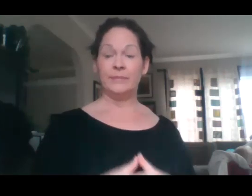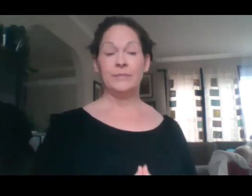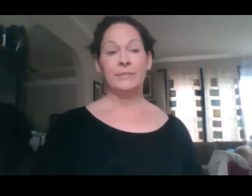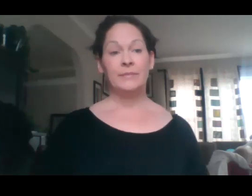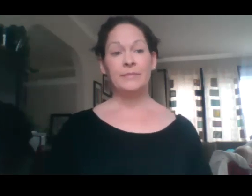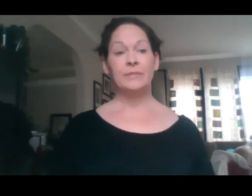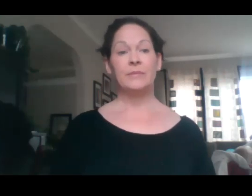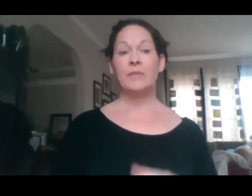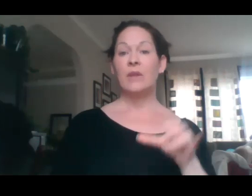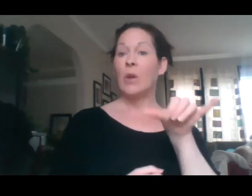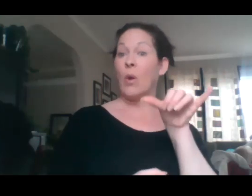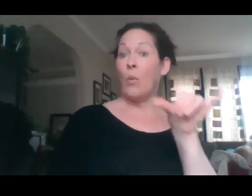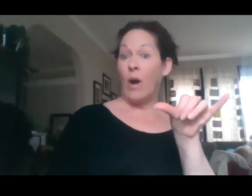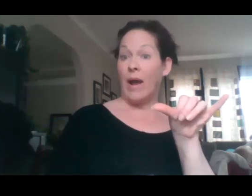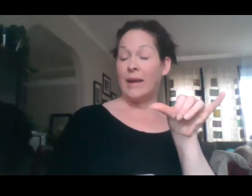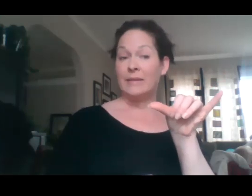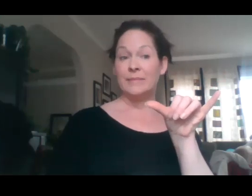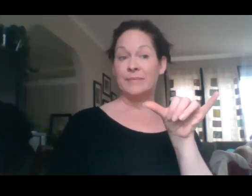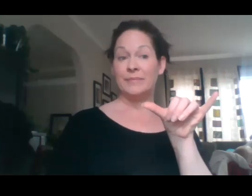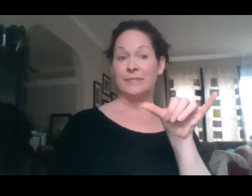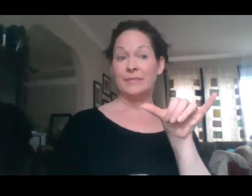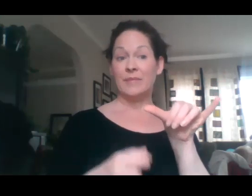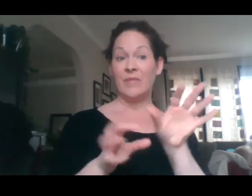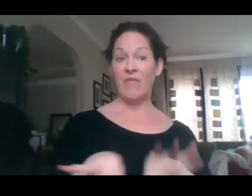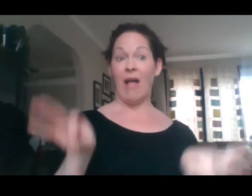My y value is popping out of the range.